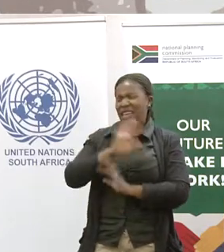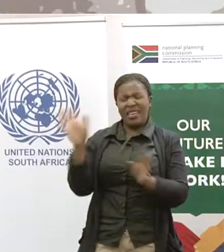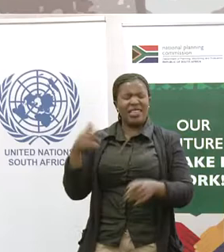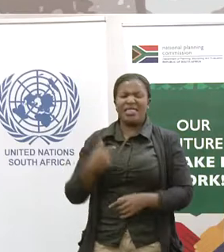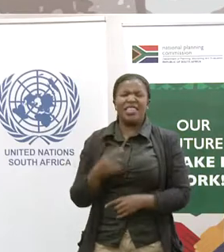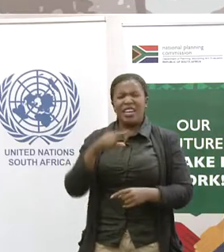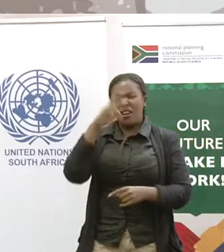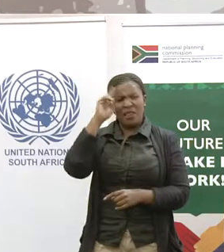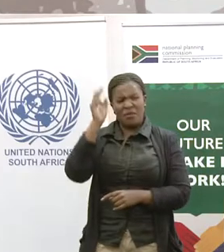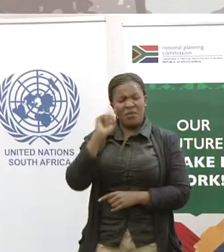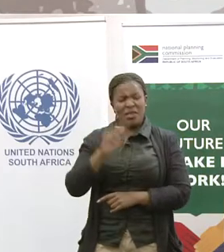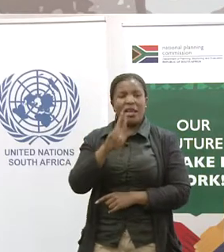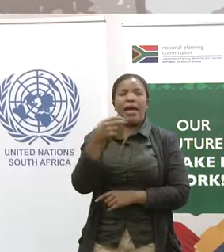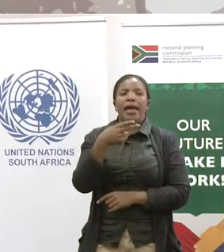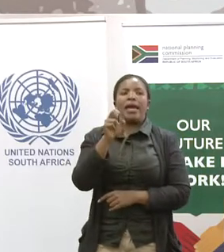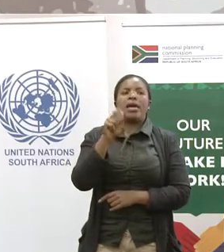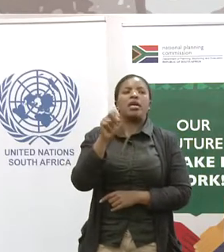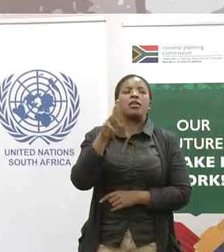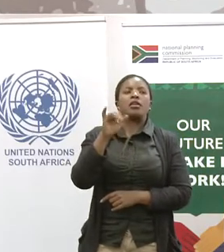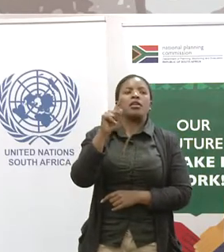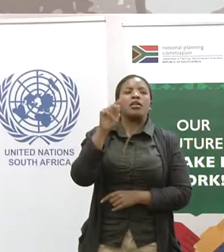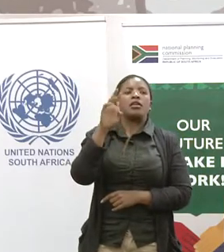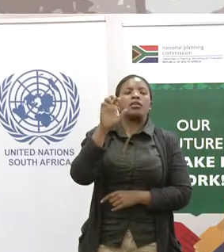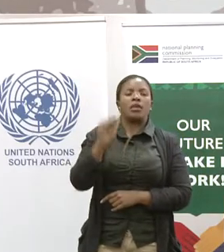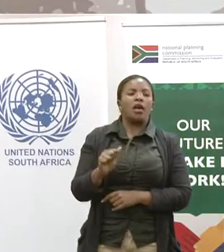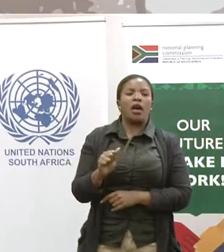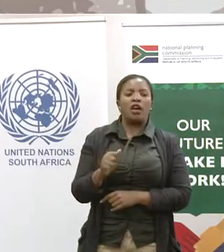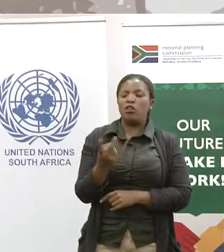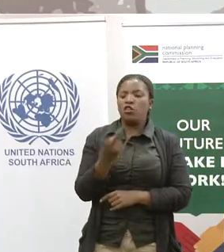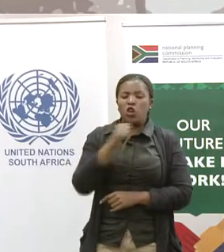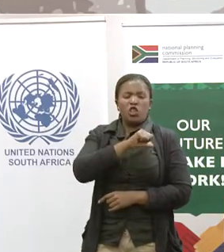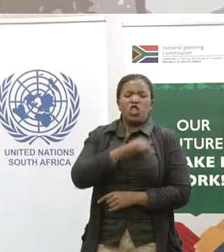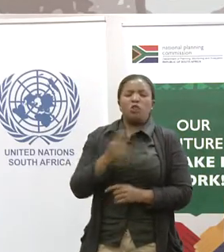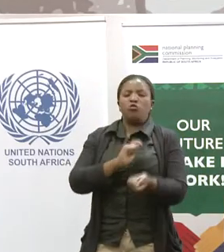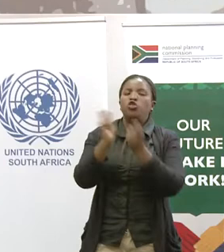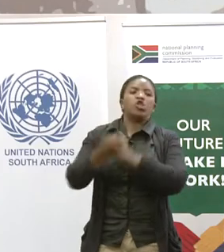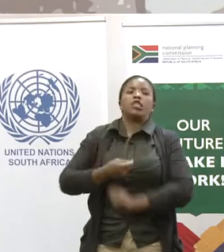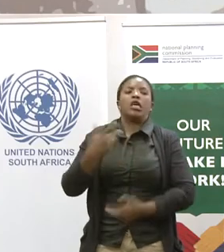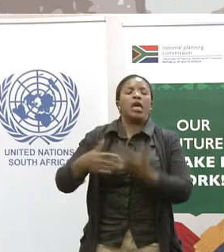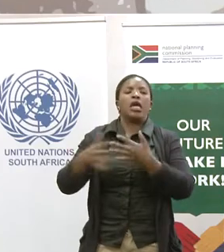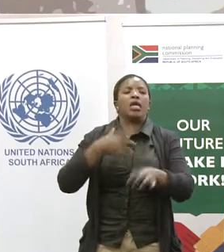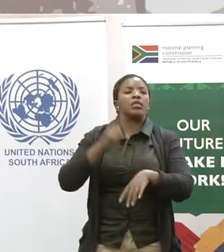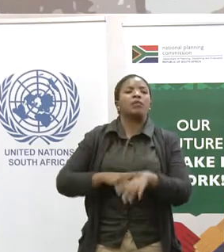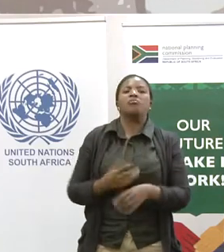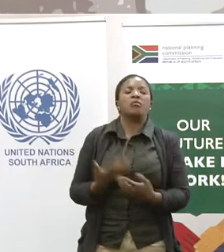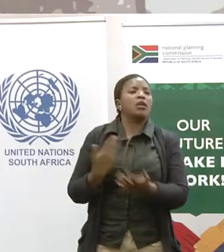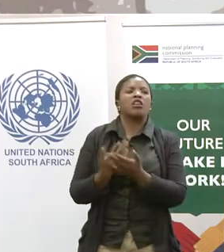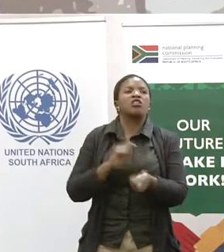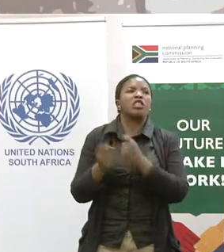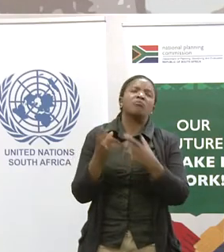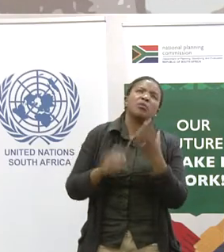because the two can change anytime. And I don't think when you meet me in the street and I'm already Mrs. Kukemuri, you still want to